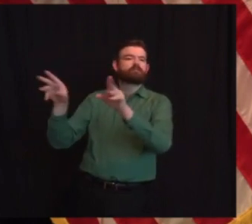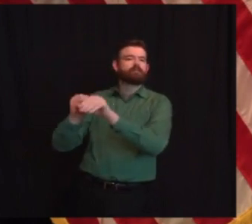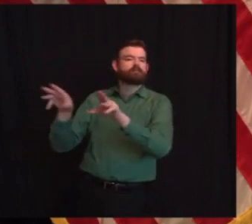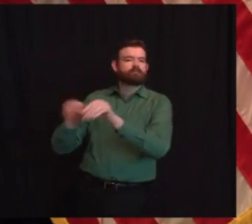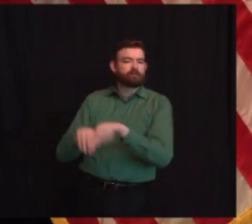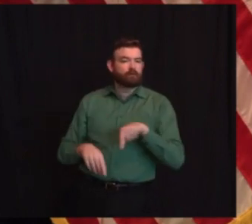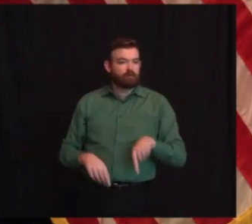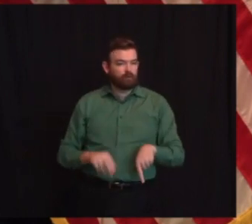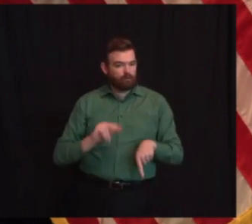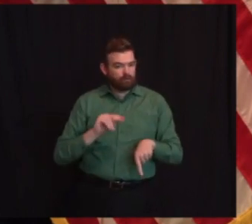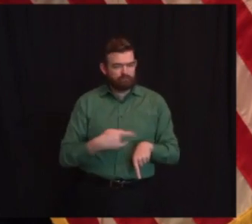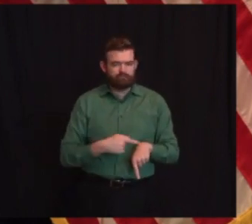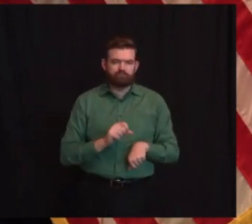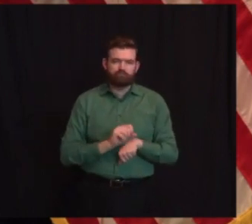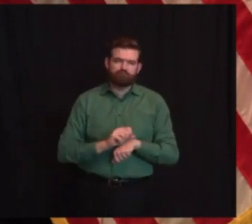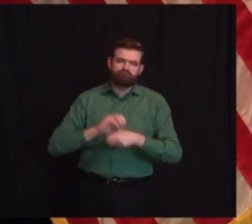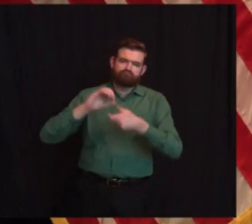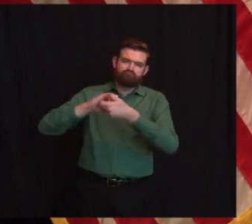government,